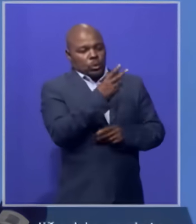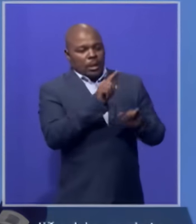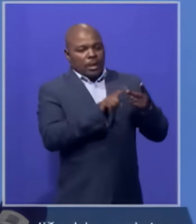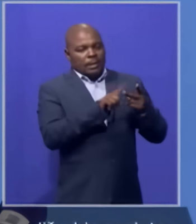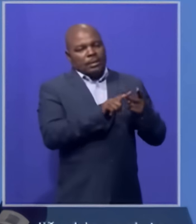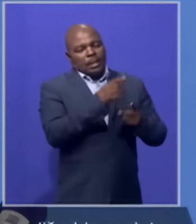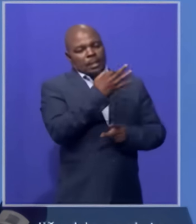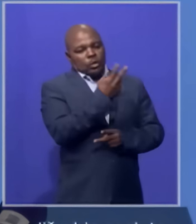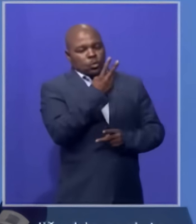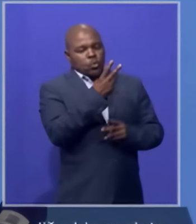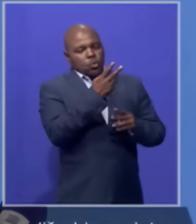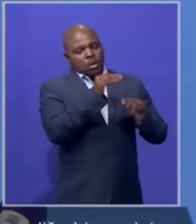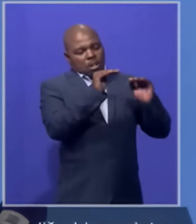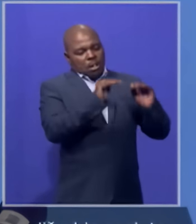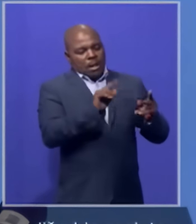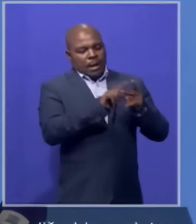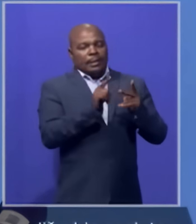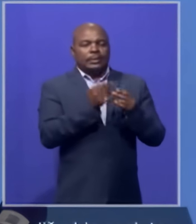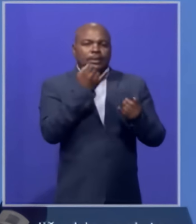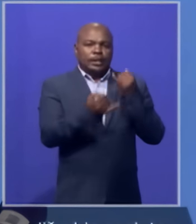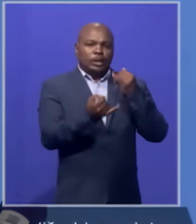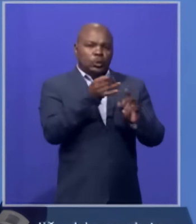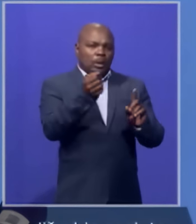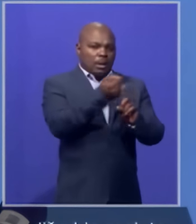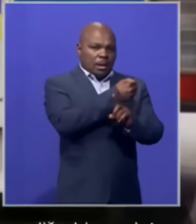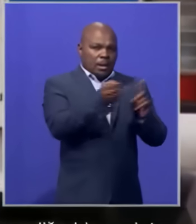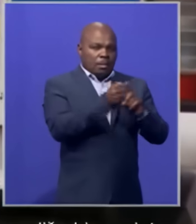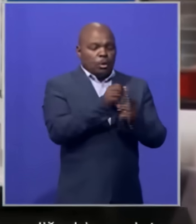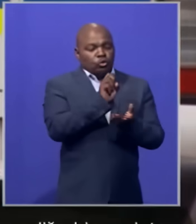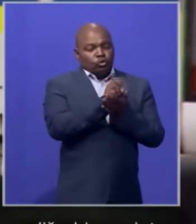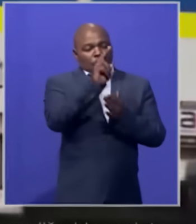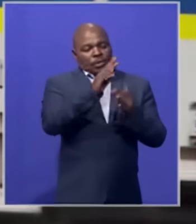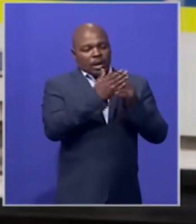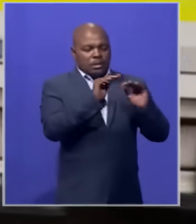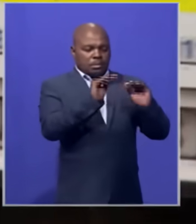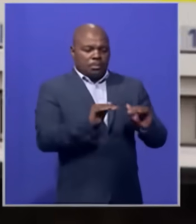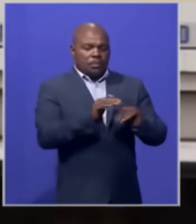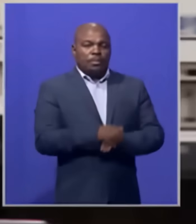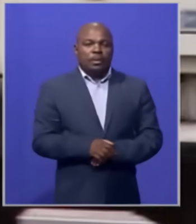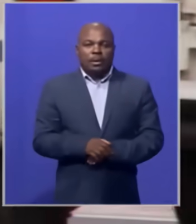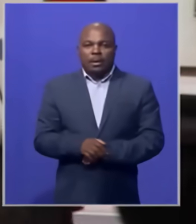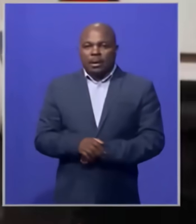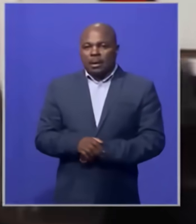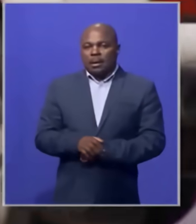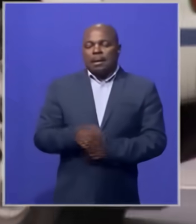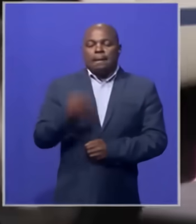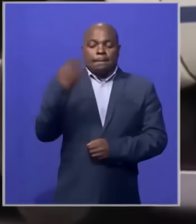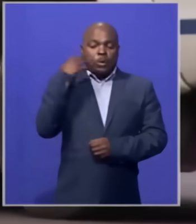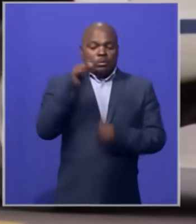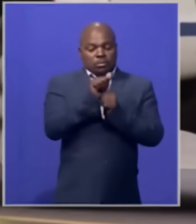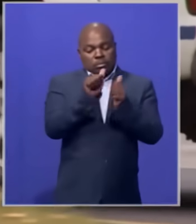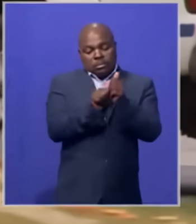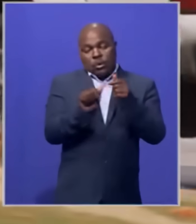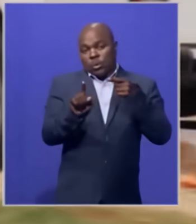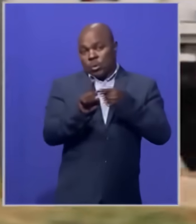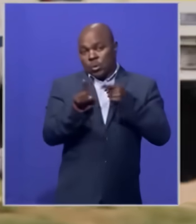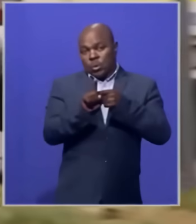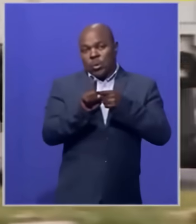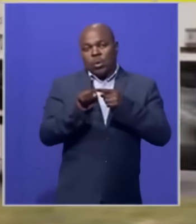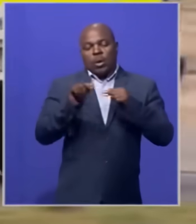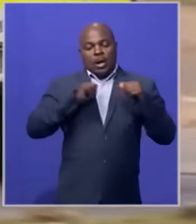less, and sexual assault, 12 counts less. Motlatša mokhomišinare wa maphodisa Lieutenant General Tebello